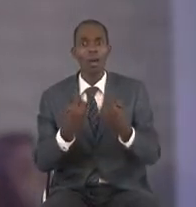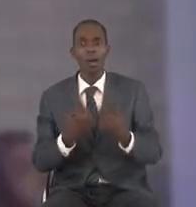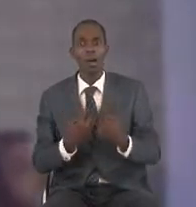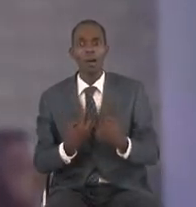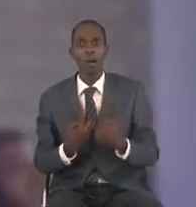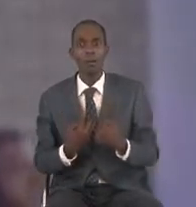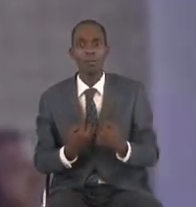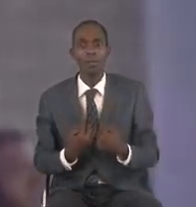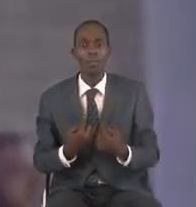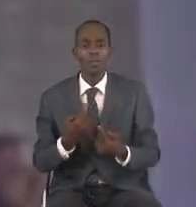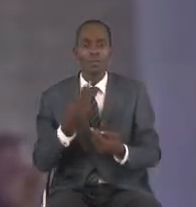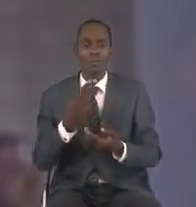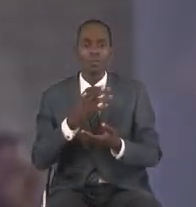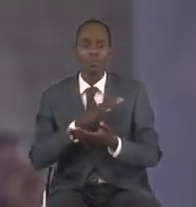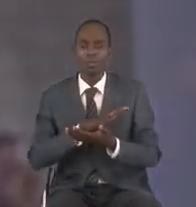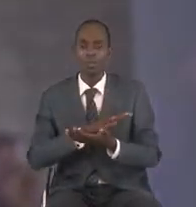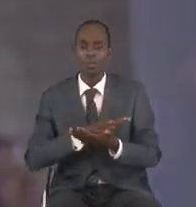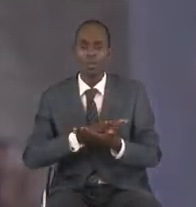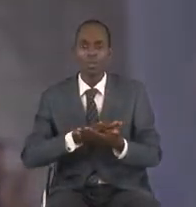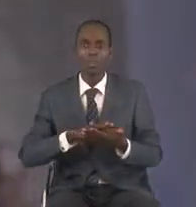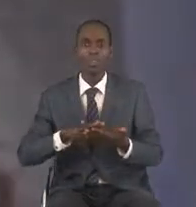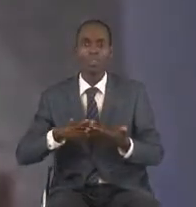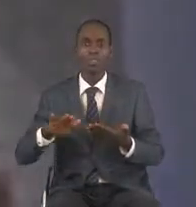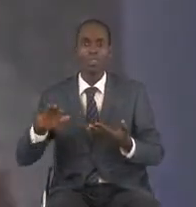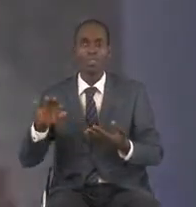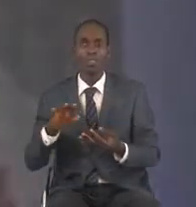Come, sweet Holy